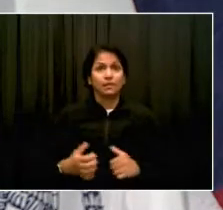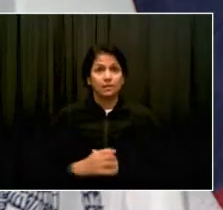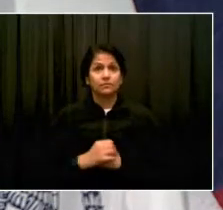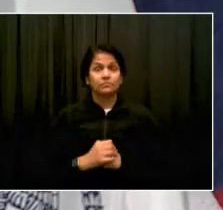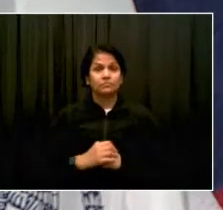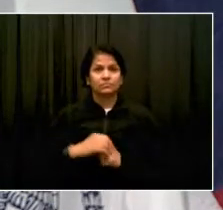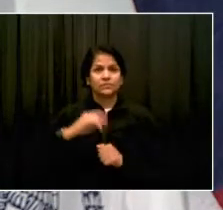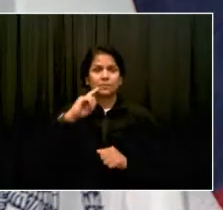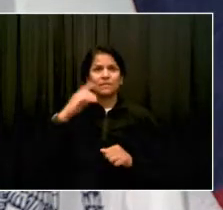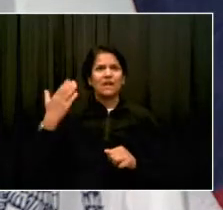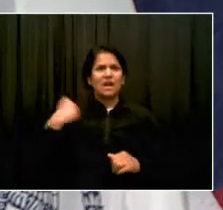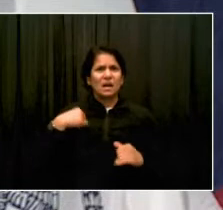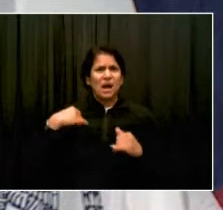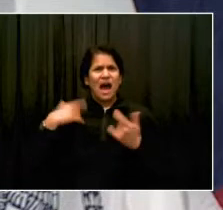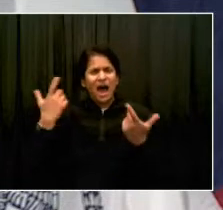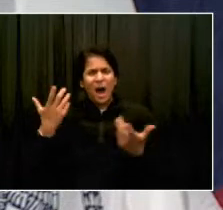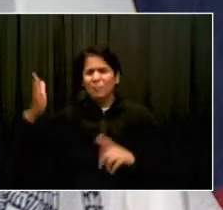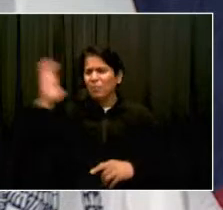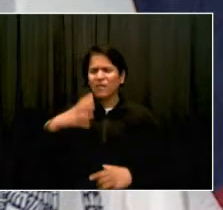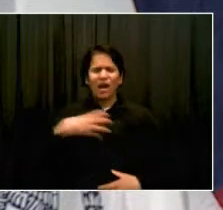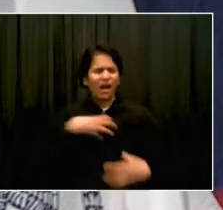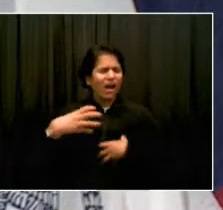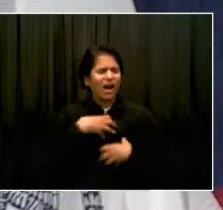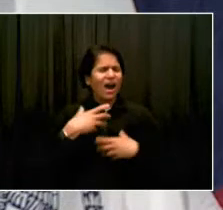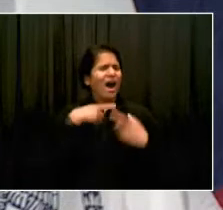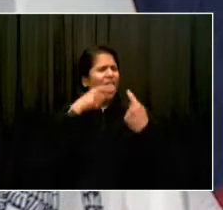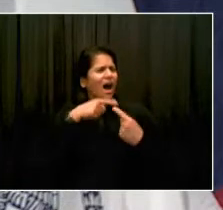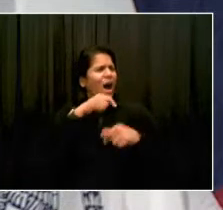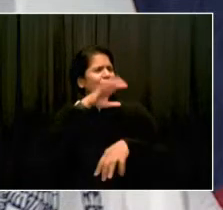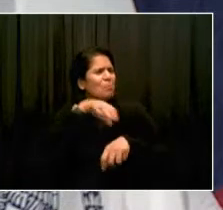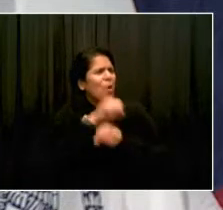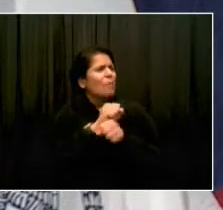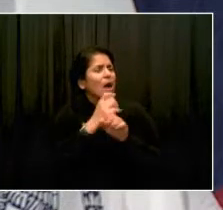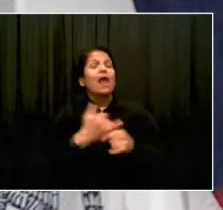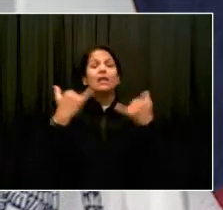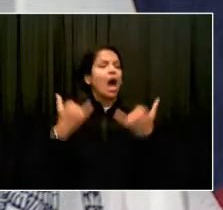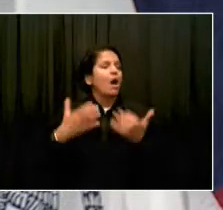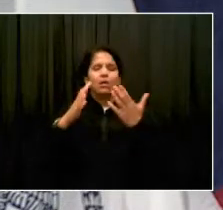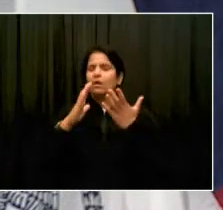the Bronx on Friday, and people literally there's a moment where people are like, okay, now I'm ready.